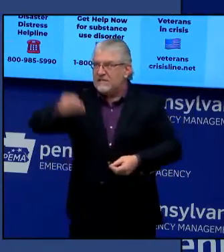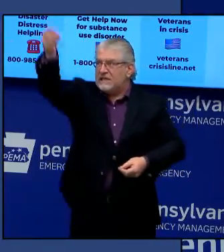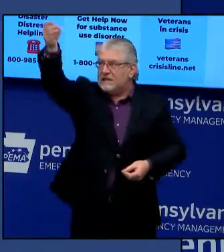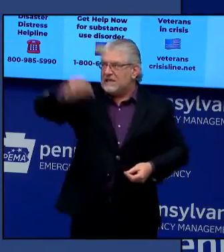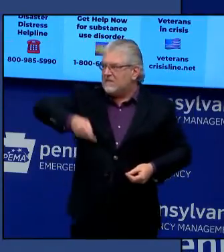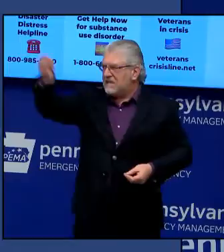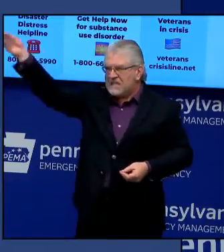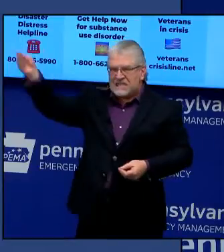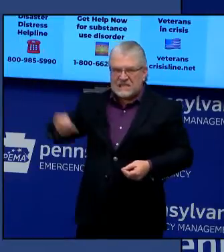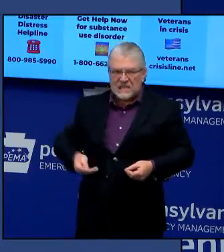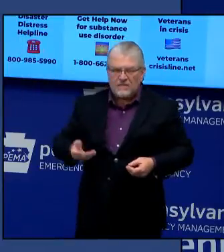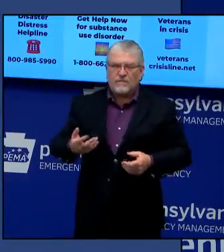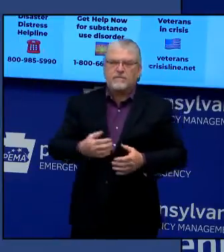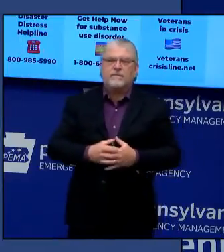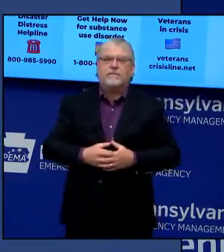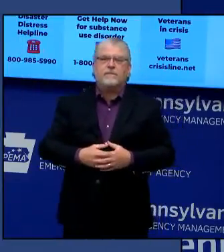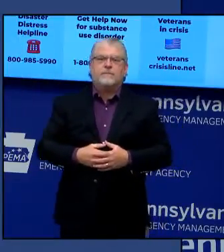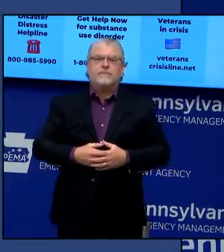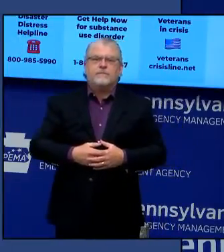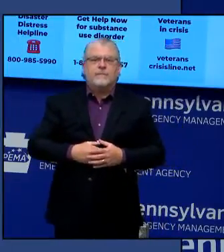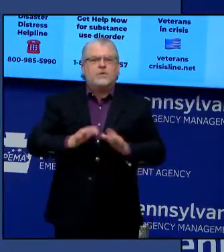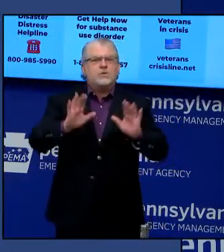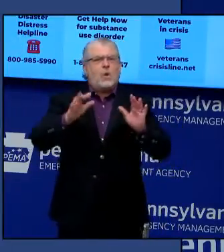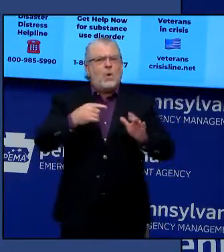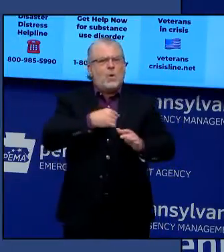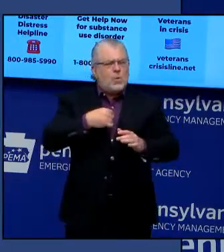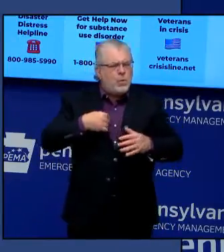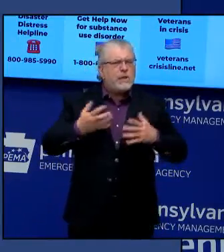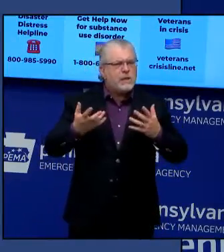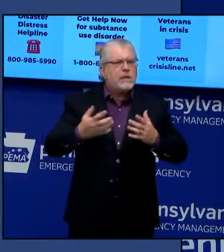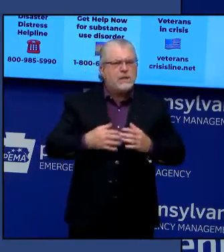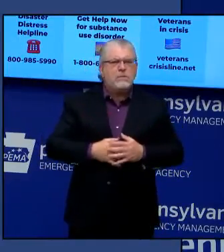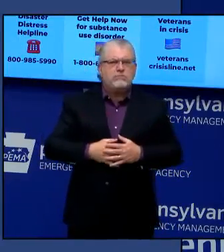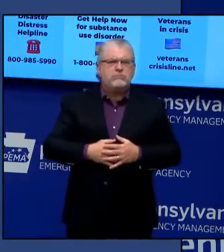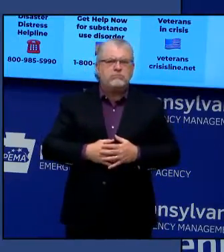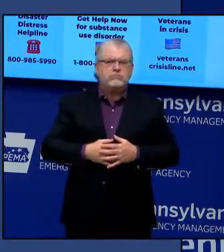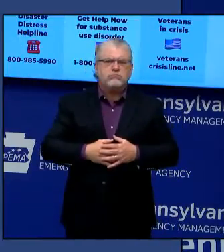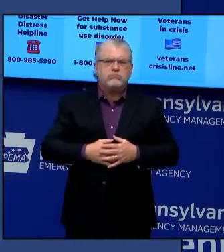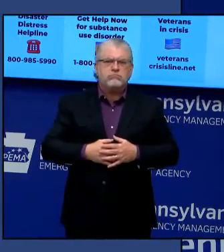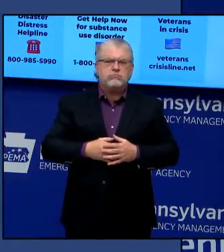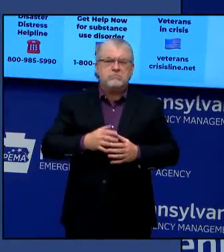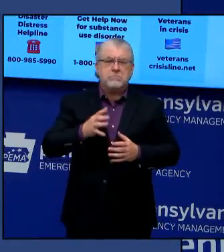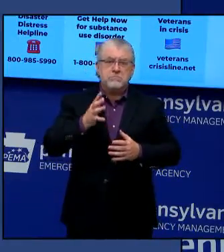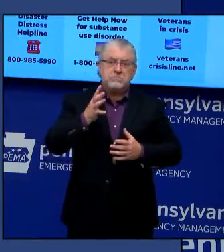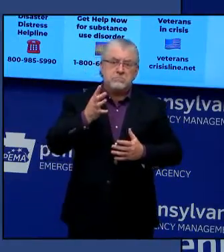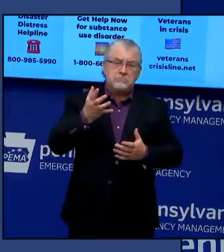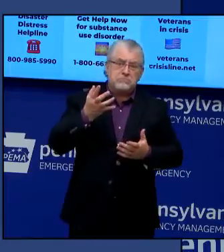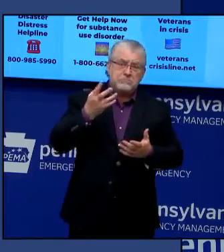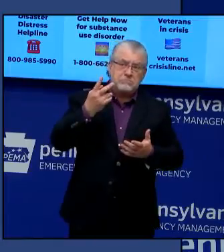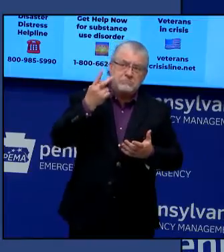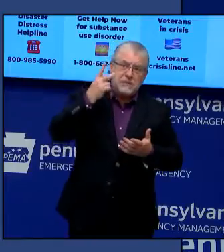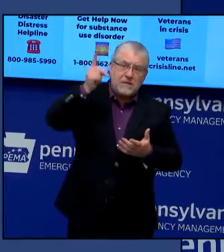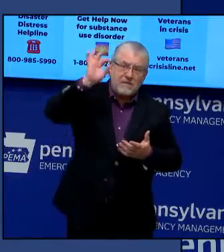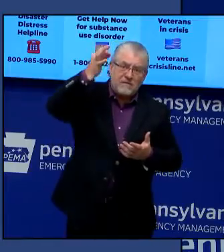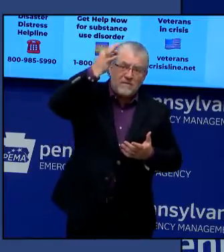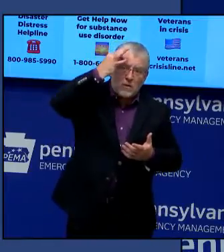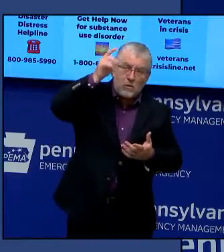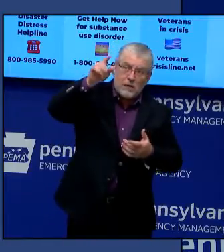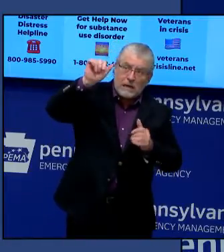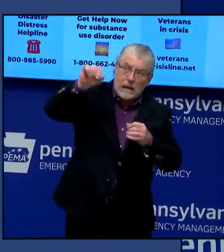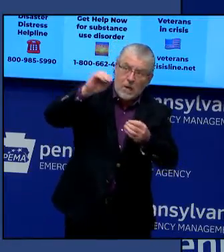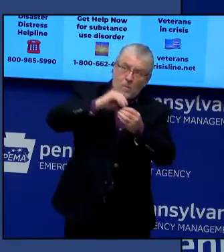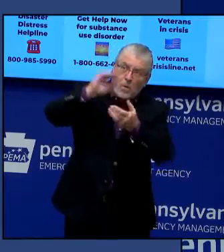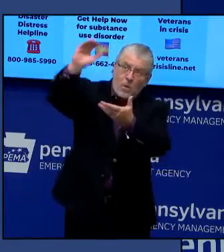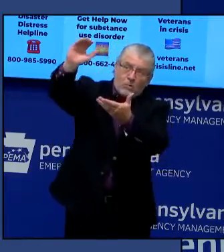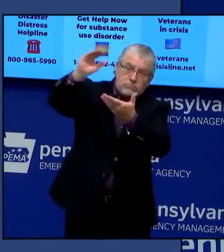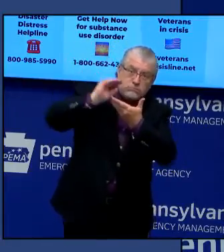COVID-19. So we're going to look for potentially more from the federal stockpile. We're going to try to find resources anywhere we can find